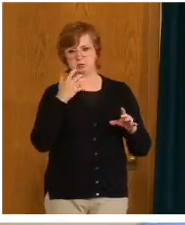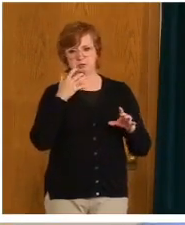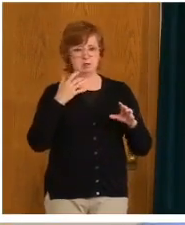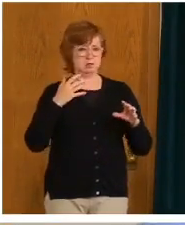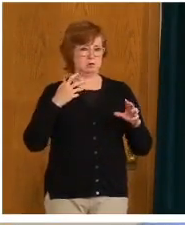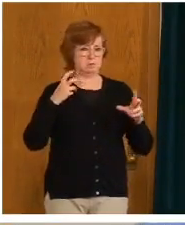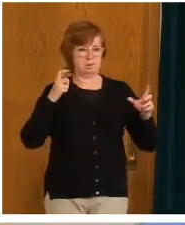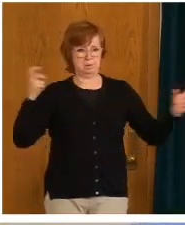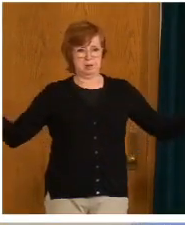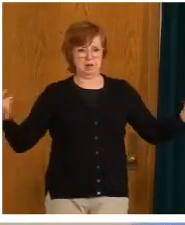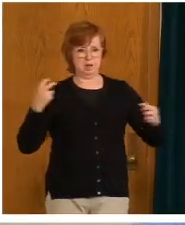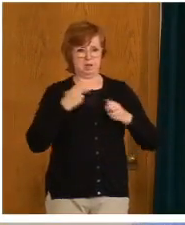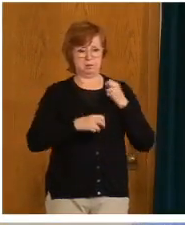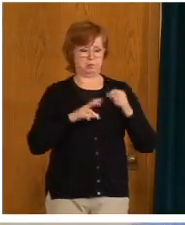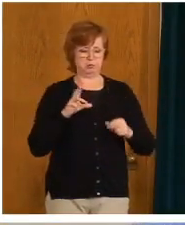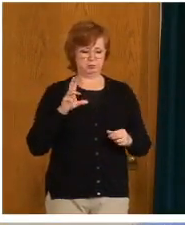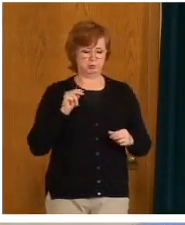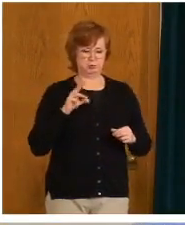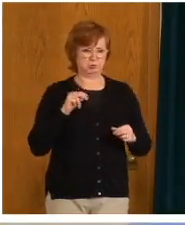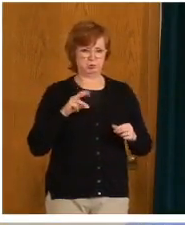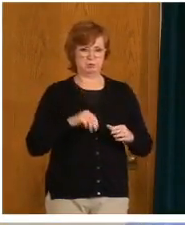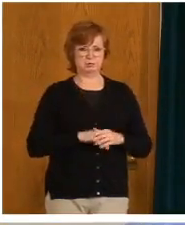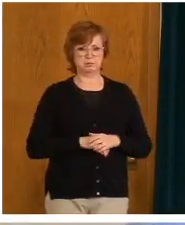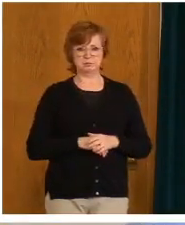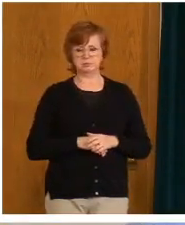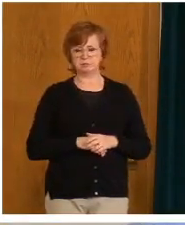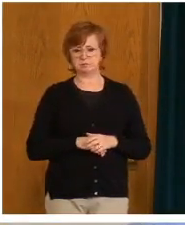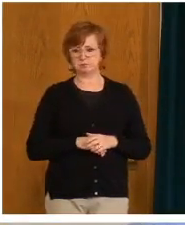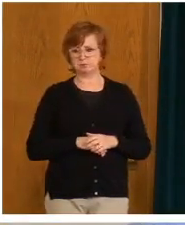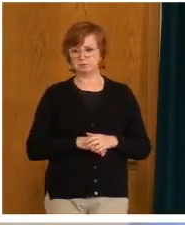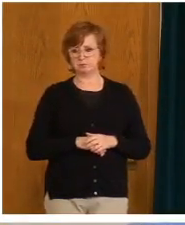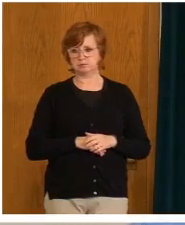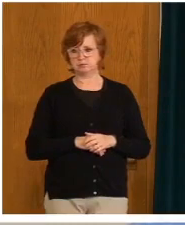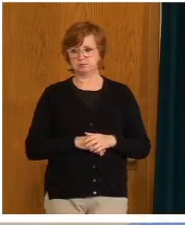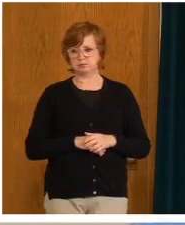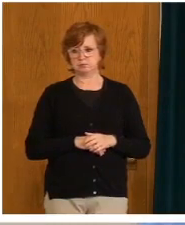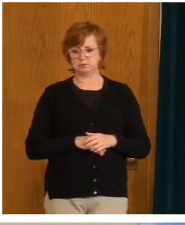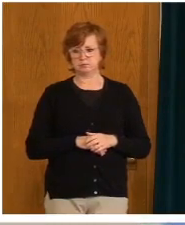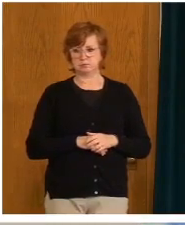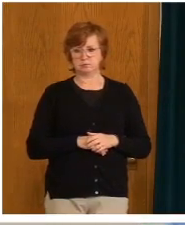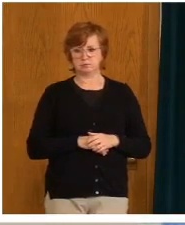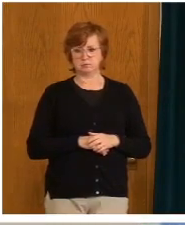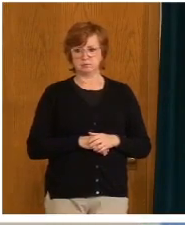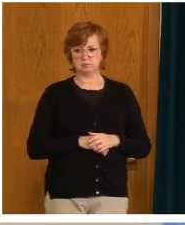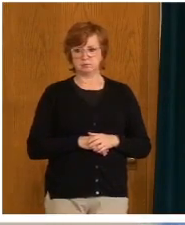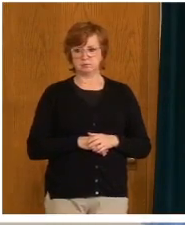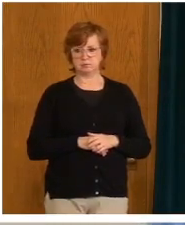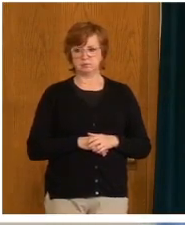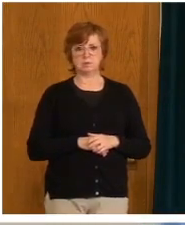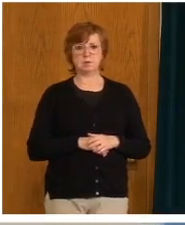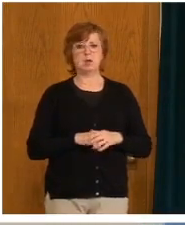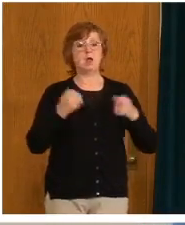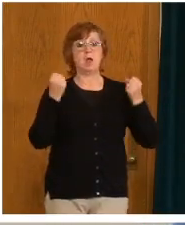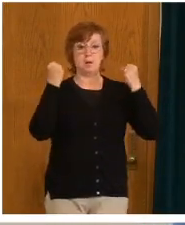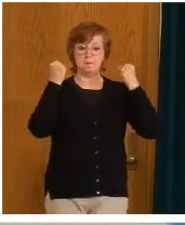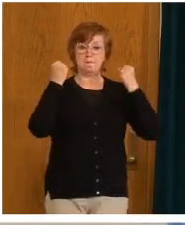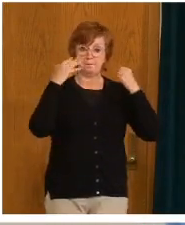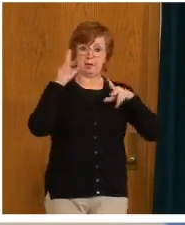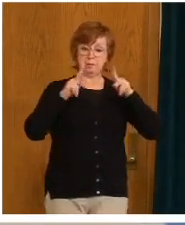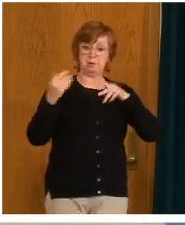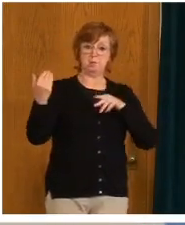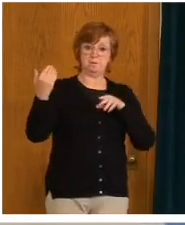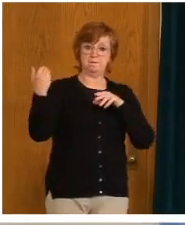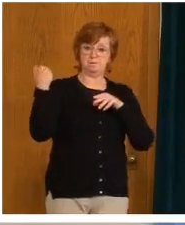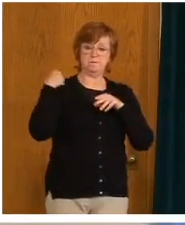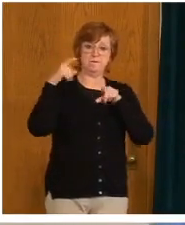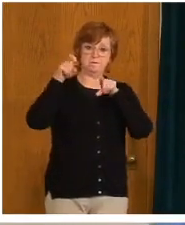specific examples of somebody intentionally queue jumping. Certainly, we've been fielding lots of questions from the